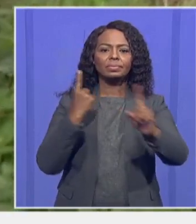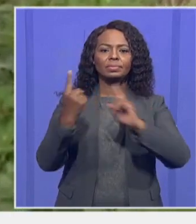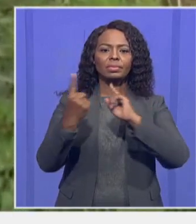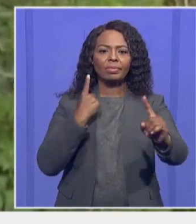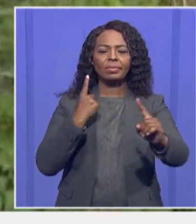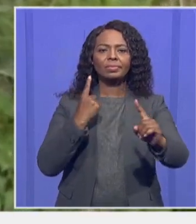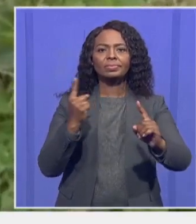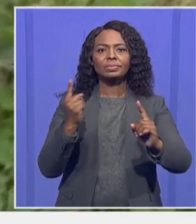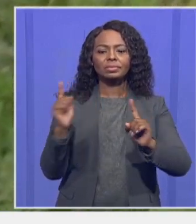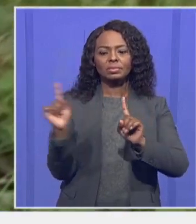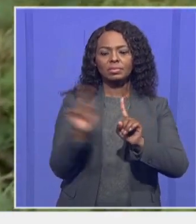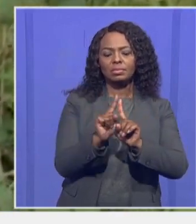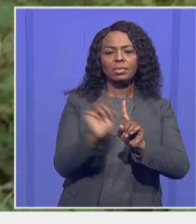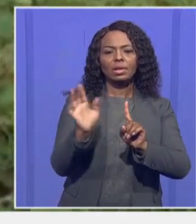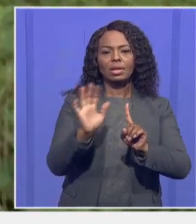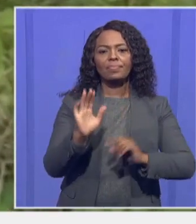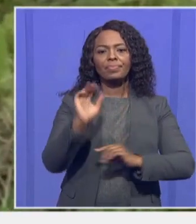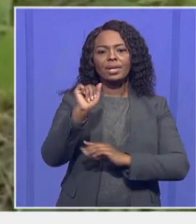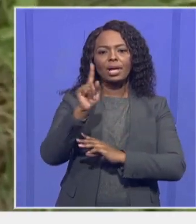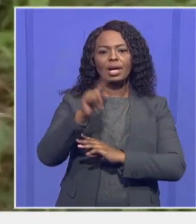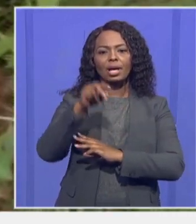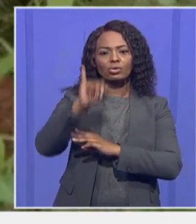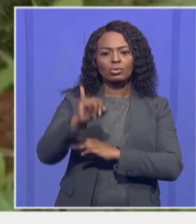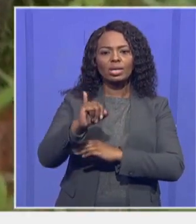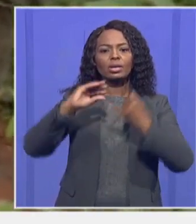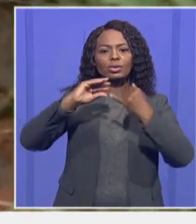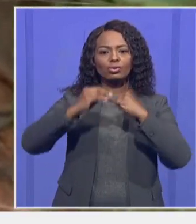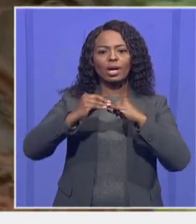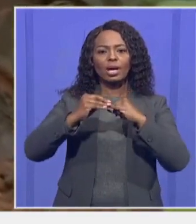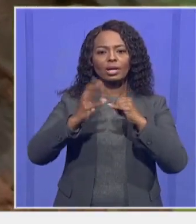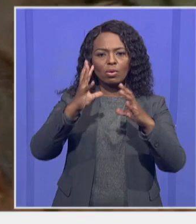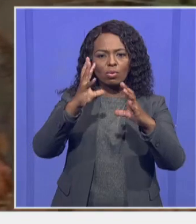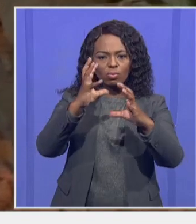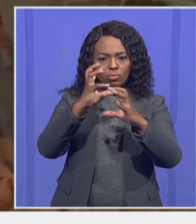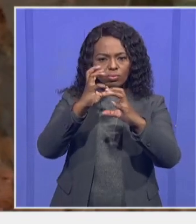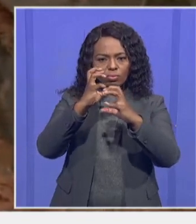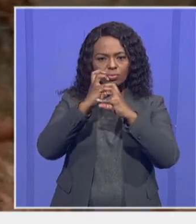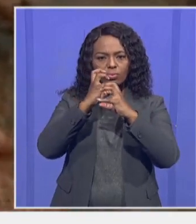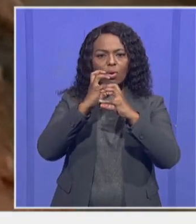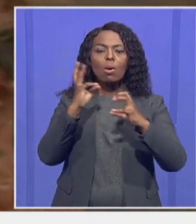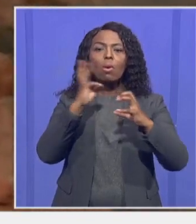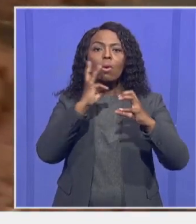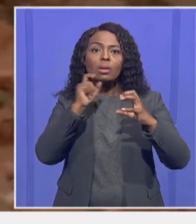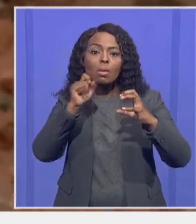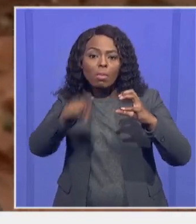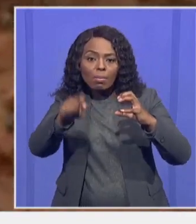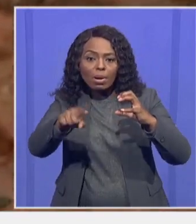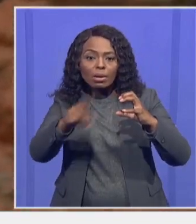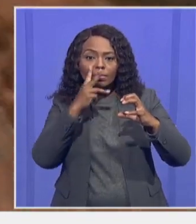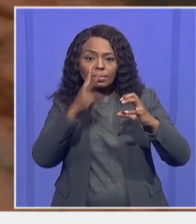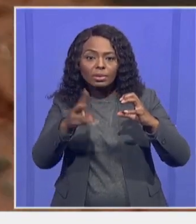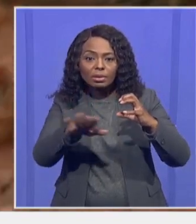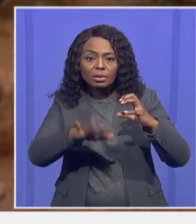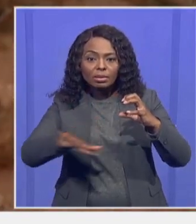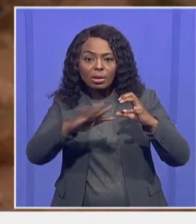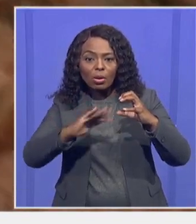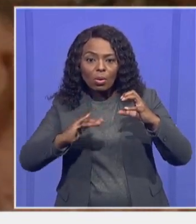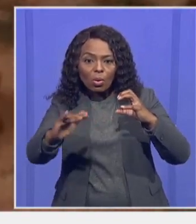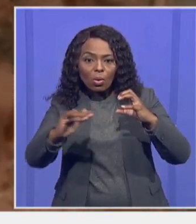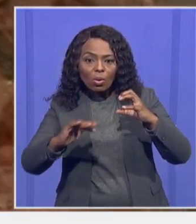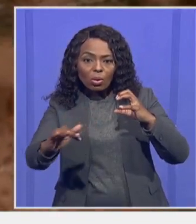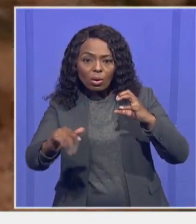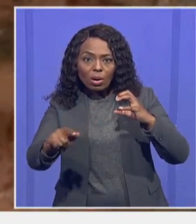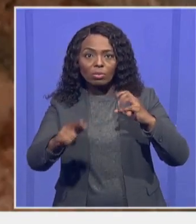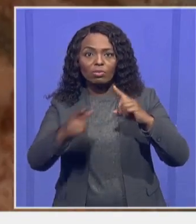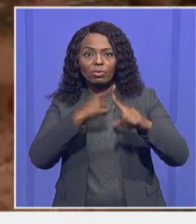and as you can see, Azwi is trying by all means to zoom in. There's water that is actually streaming down. He was telling us that this water comes from the